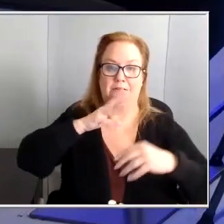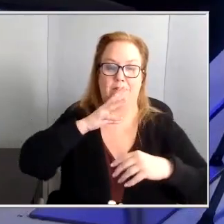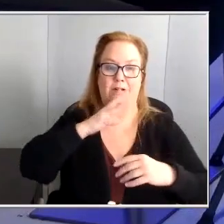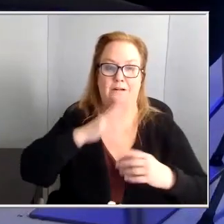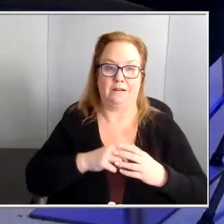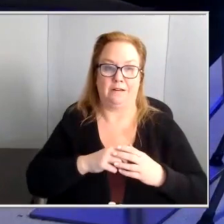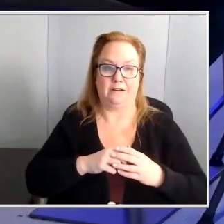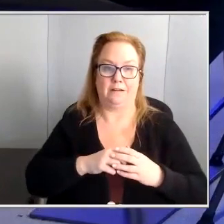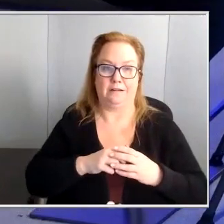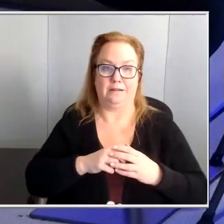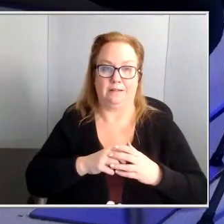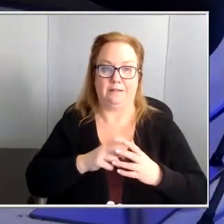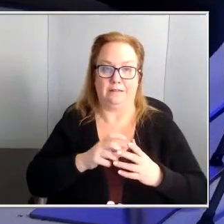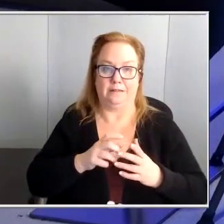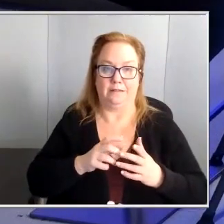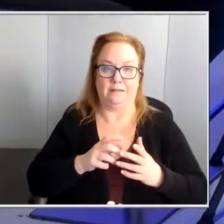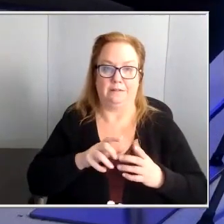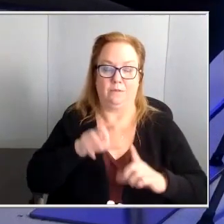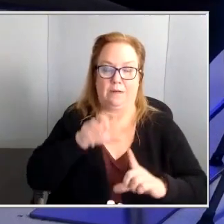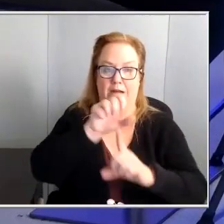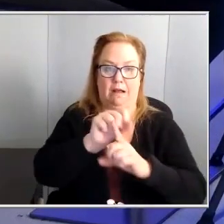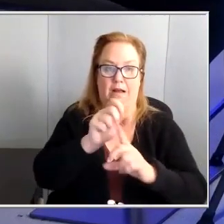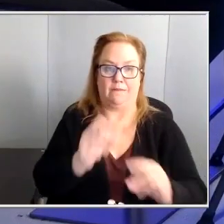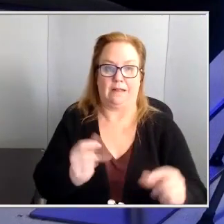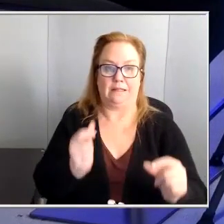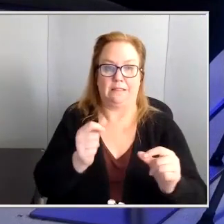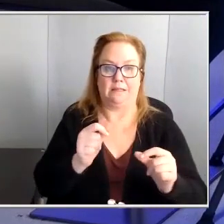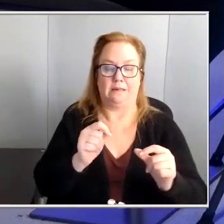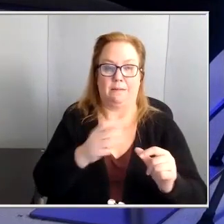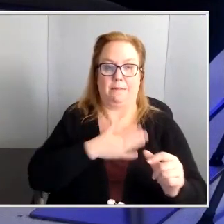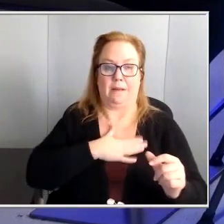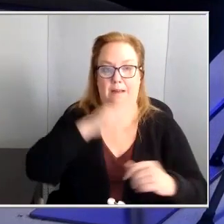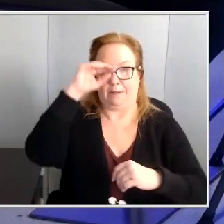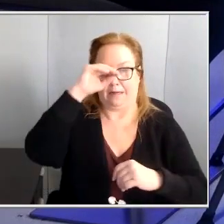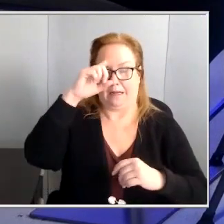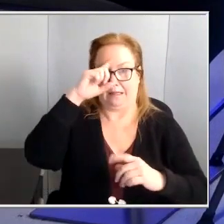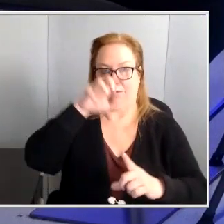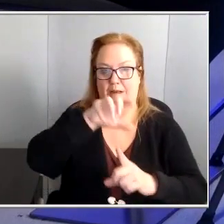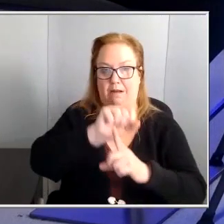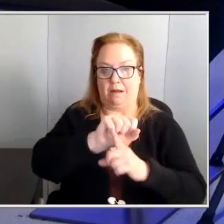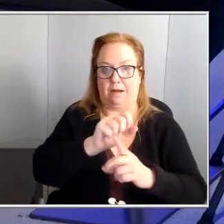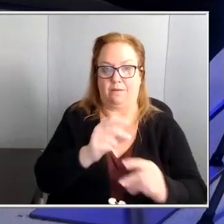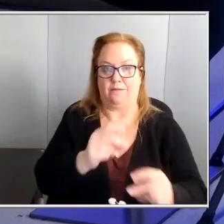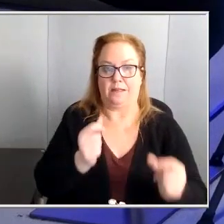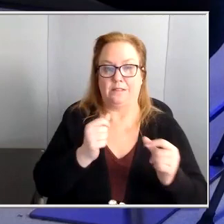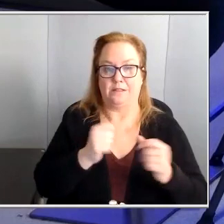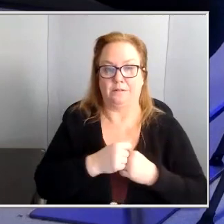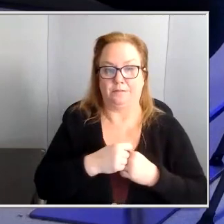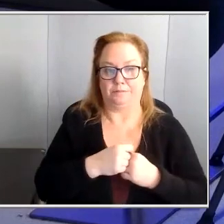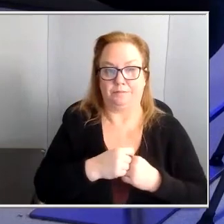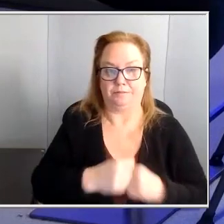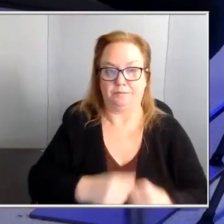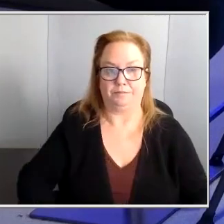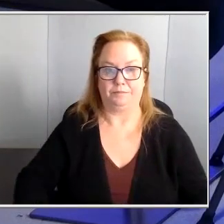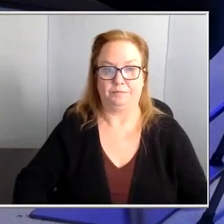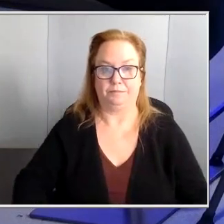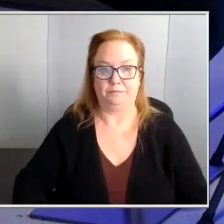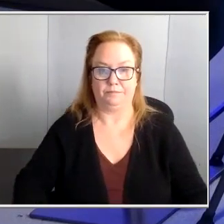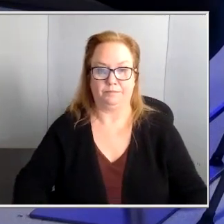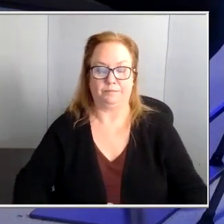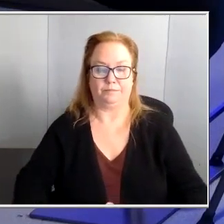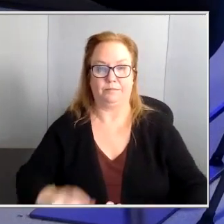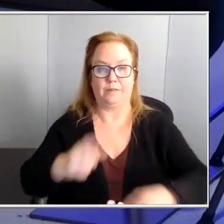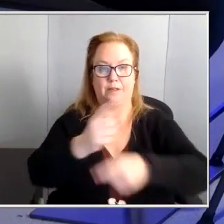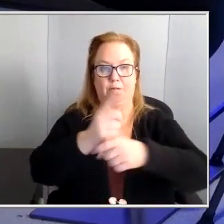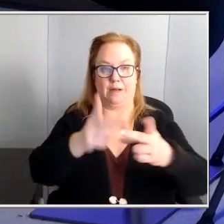caught it quickly. I caught it, in my opinion, I think I caught it quickly. Yeah. Okay. And I was at the right